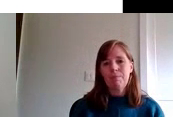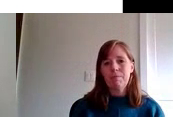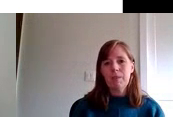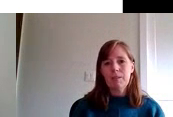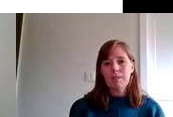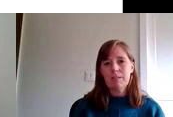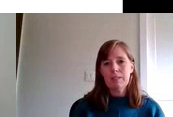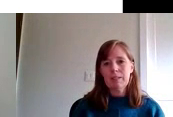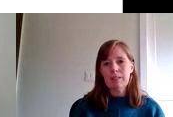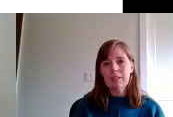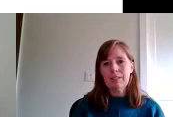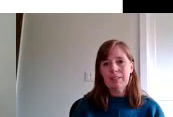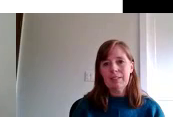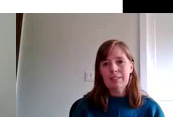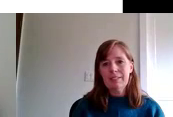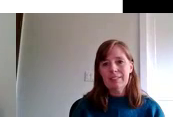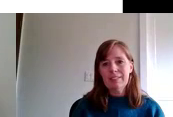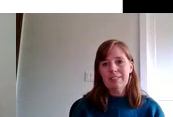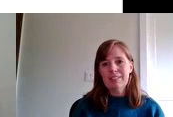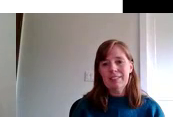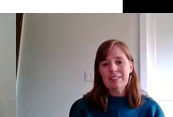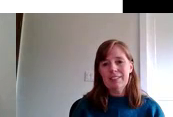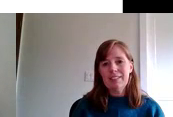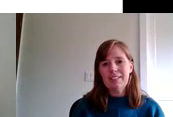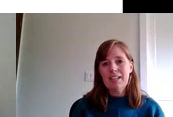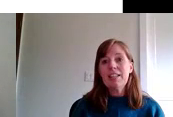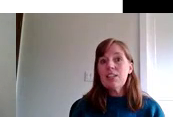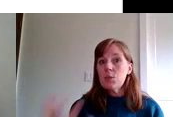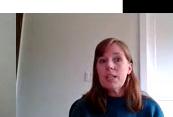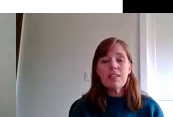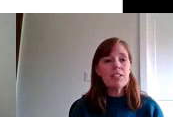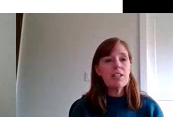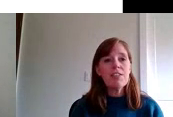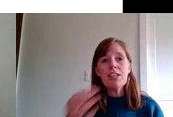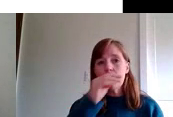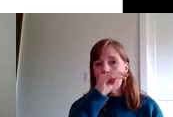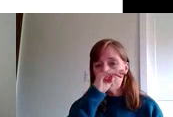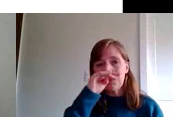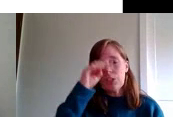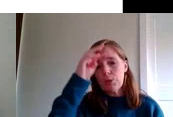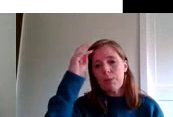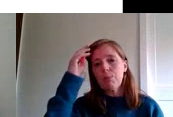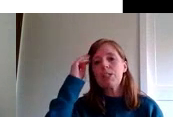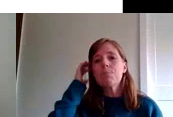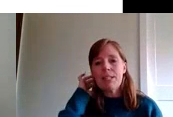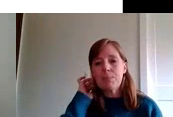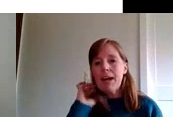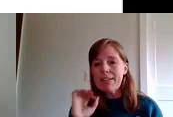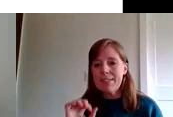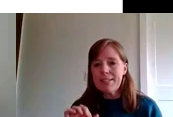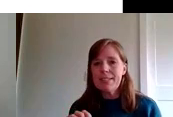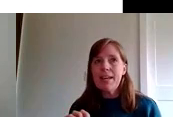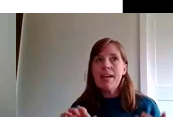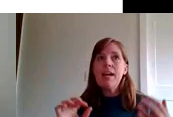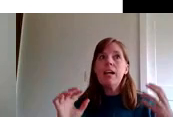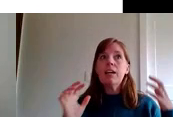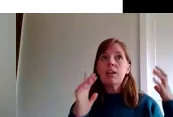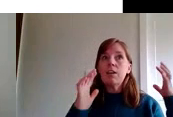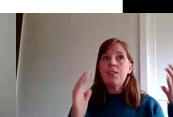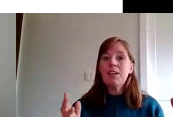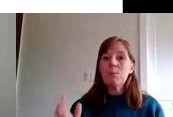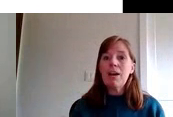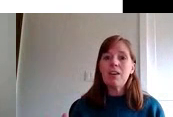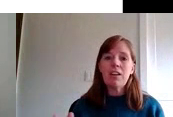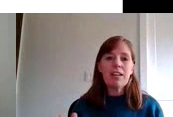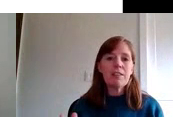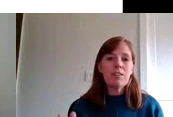it. But I've liked it so much, I've just kept it. Yeah, so that's, Sarah, thank you. That's a really great best practice.